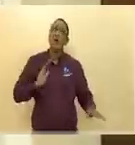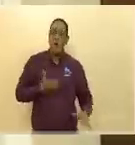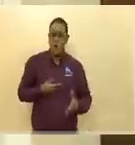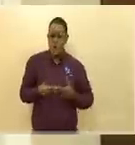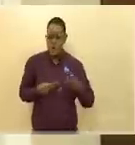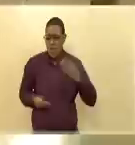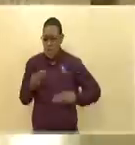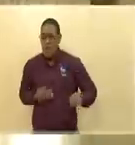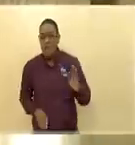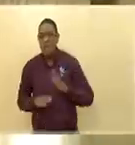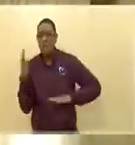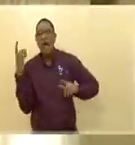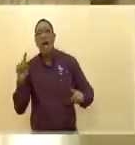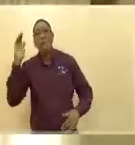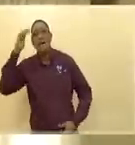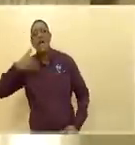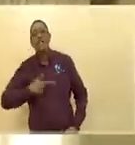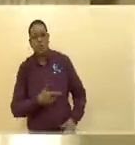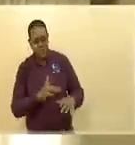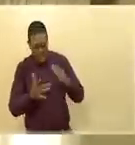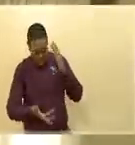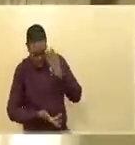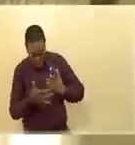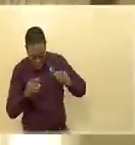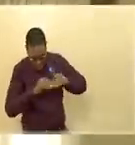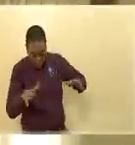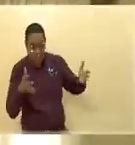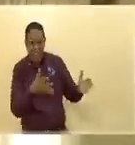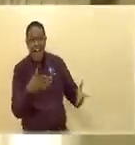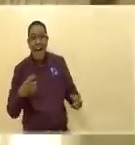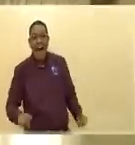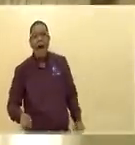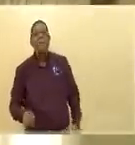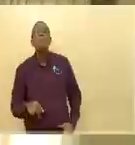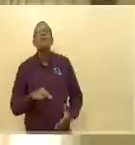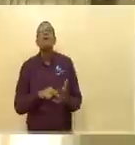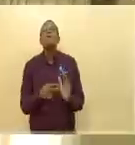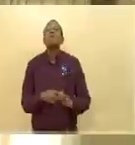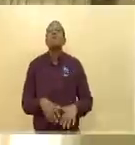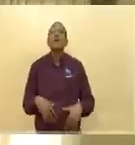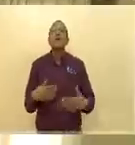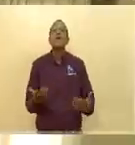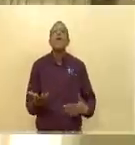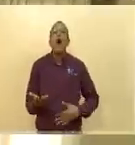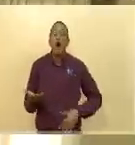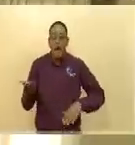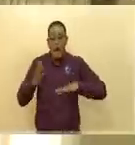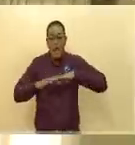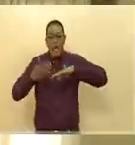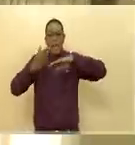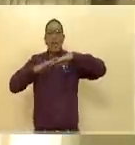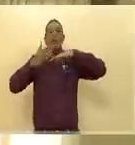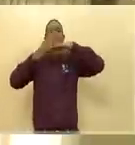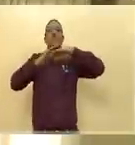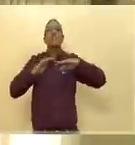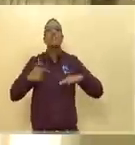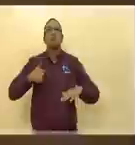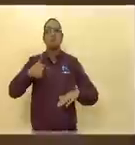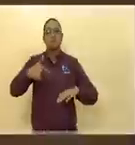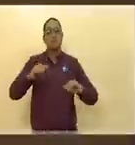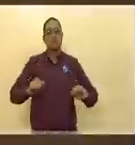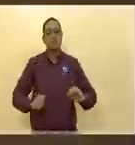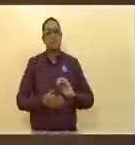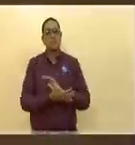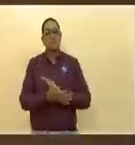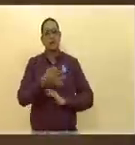economy by introducing technology, it is about increasing our capacity